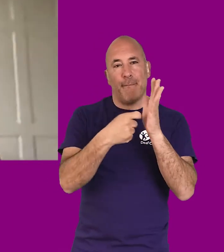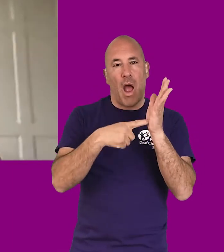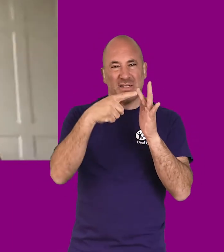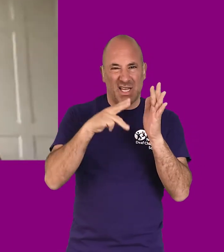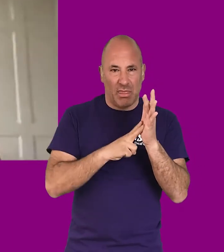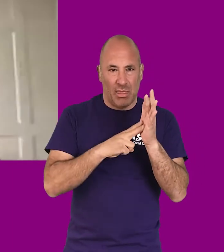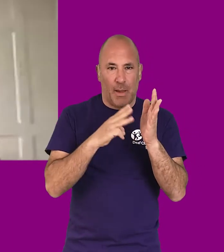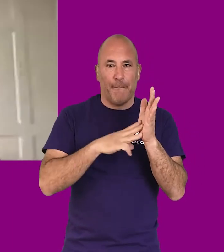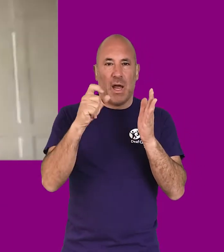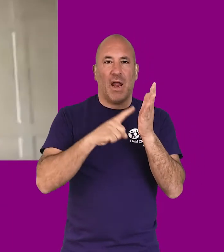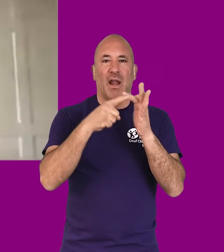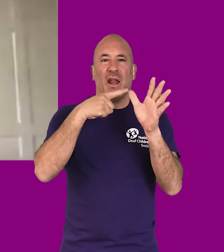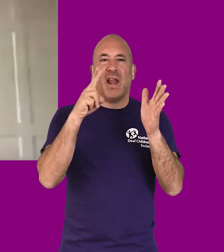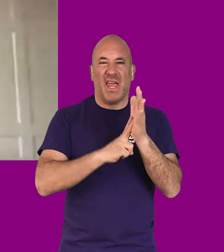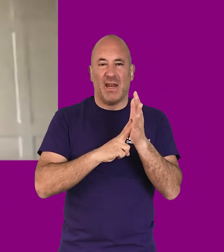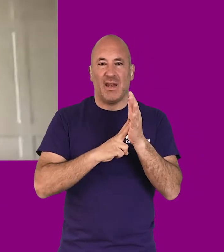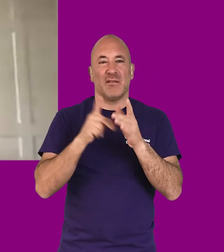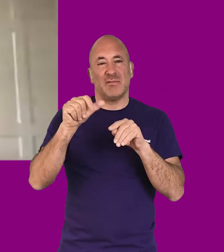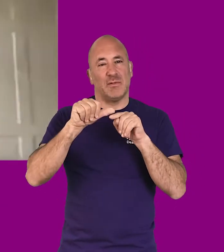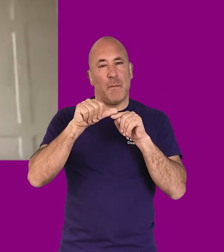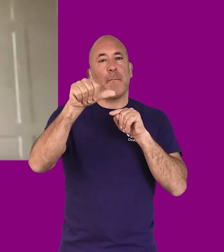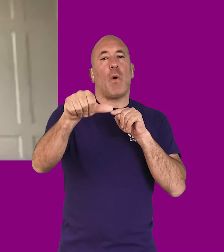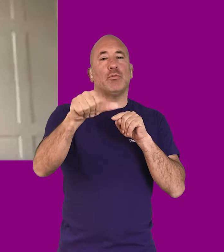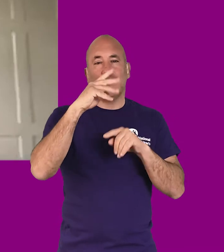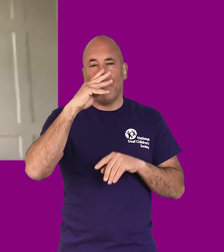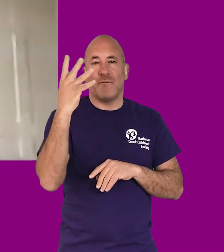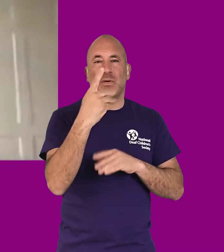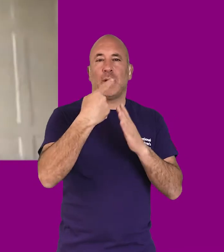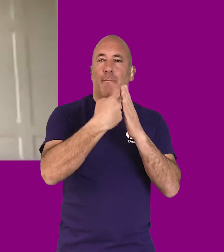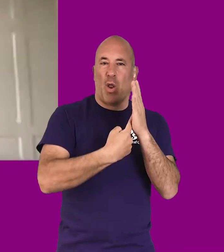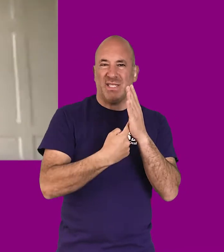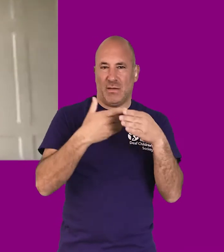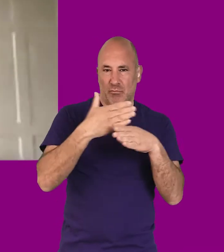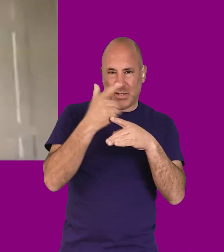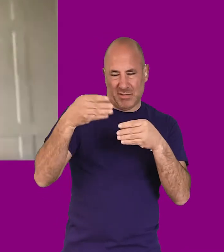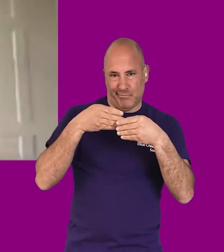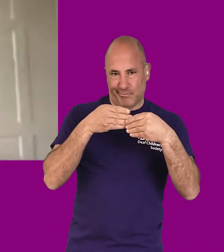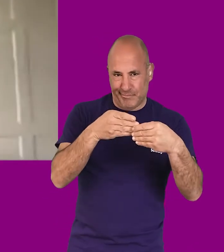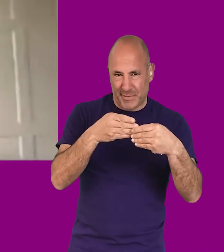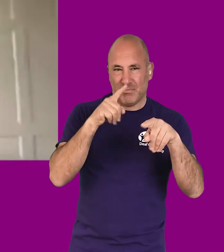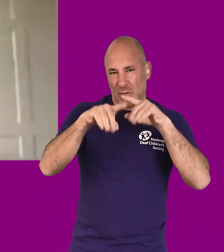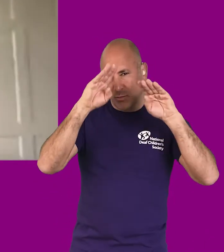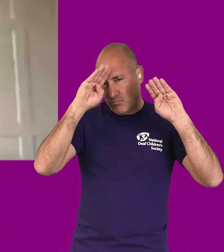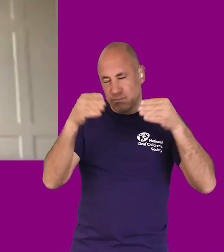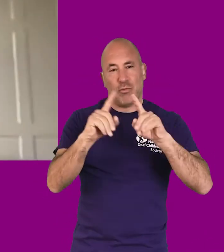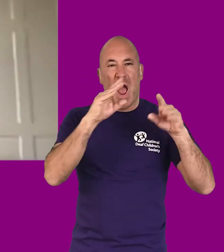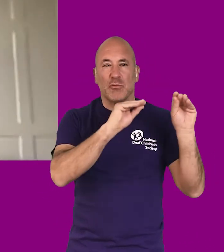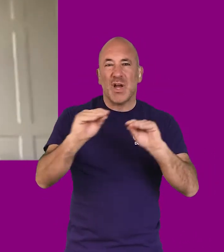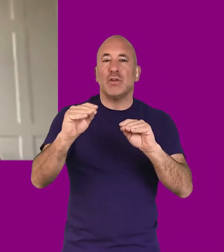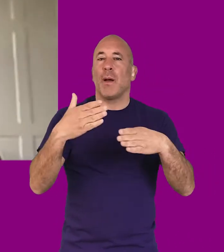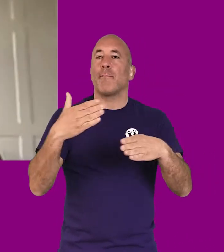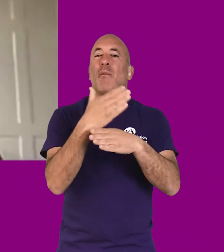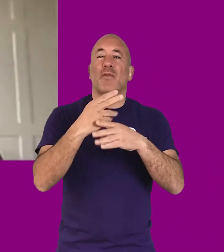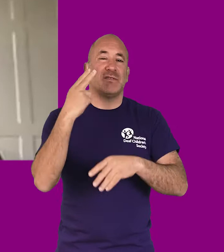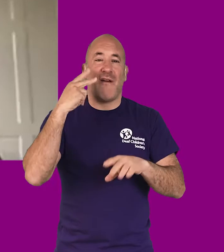is Martin McLean and I lead on post-14 policy and practice, particularly on education and employment